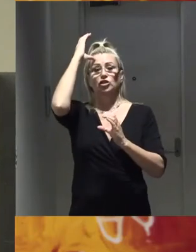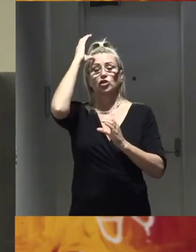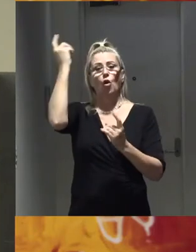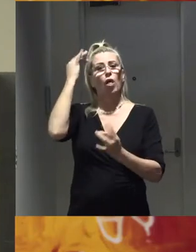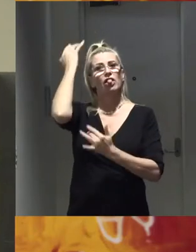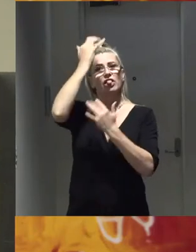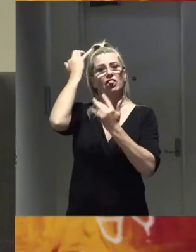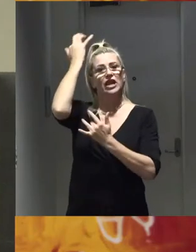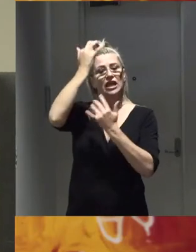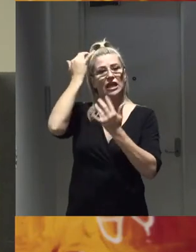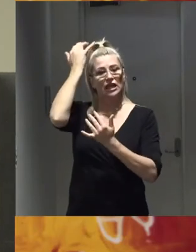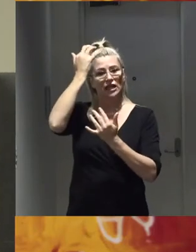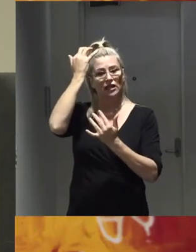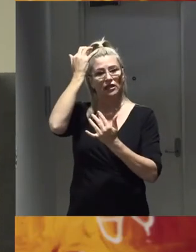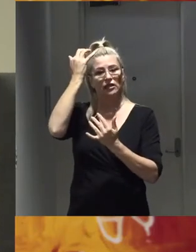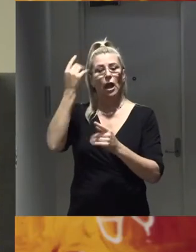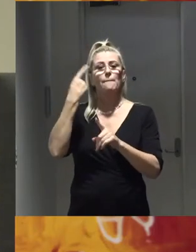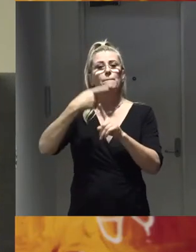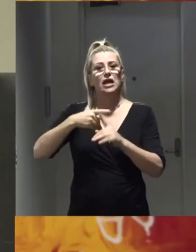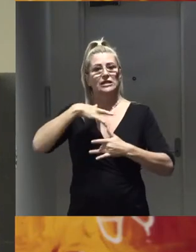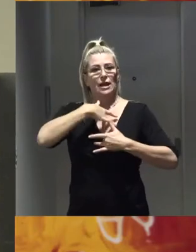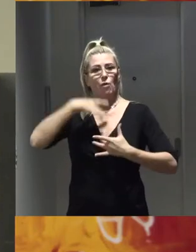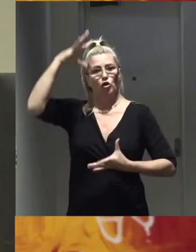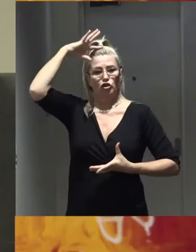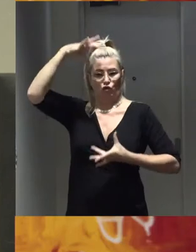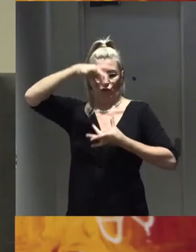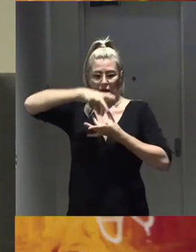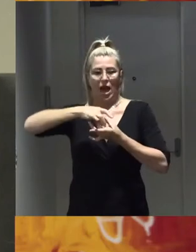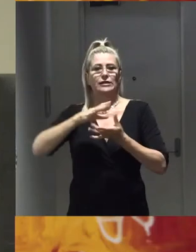thinking processes, and emotion in mental health.